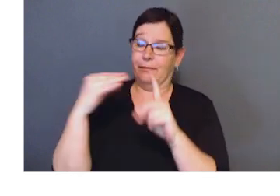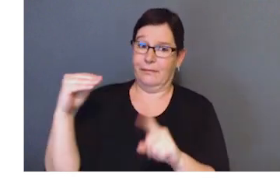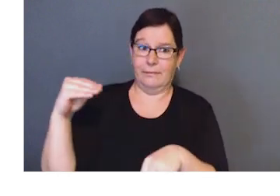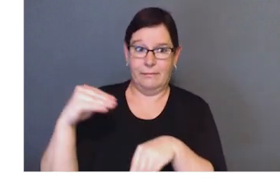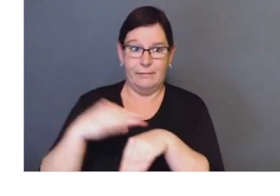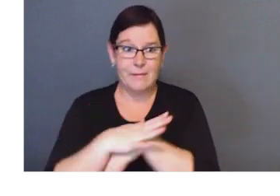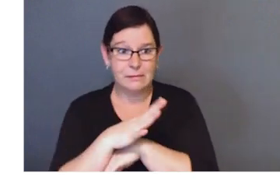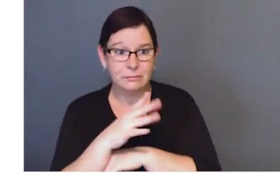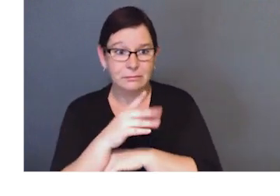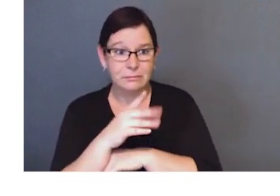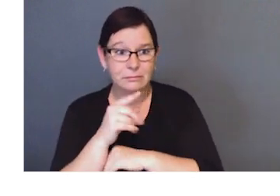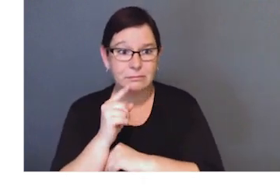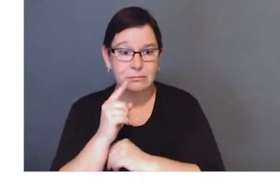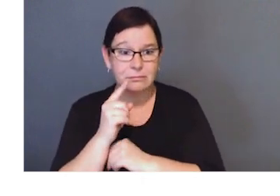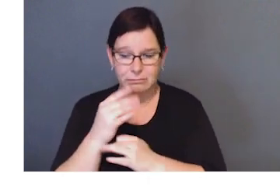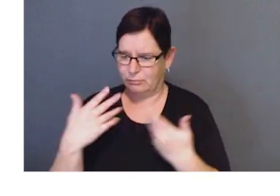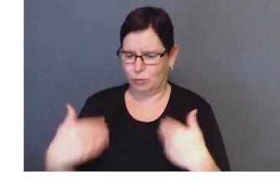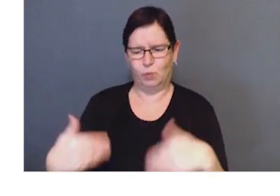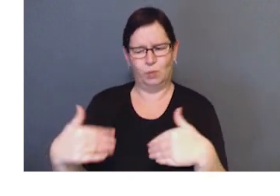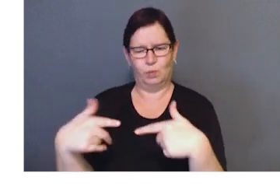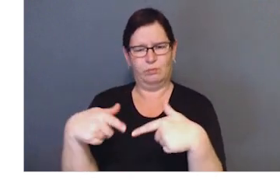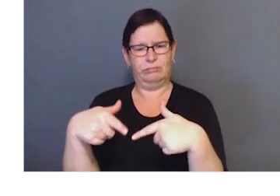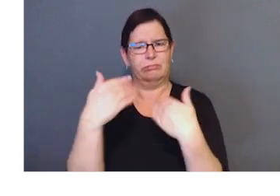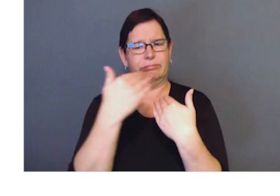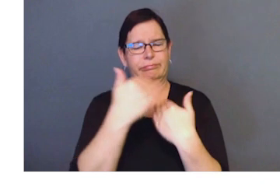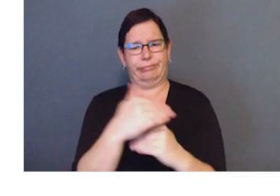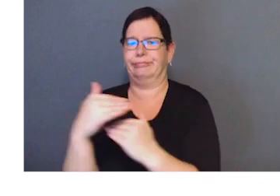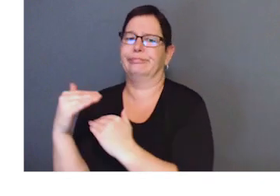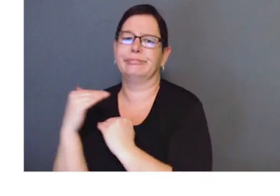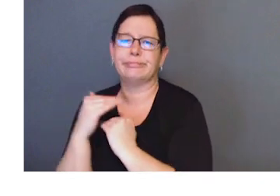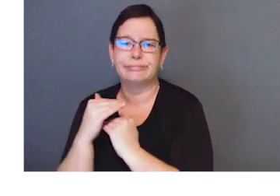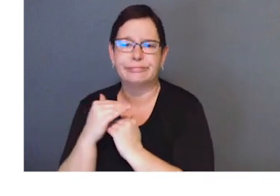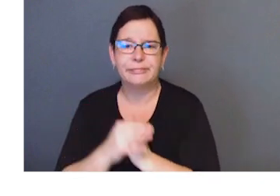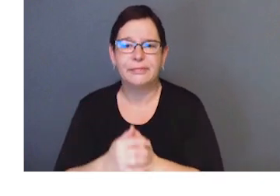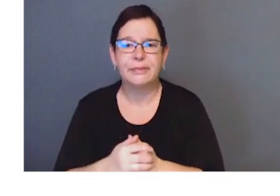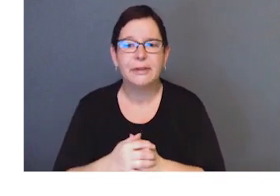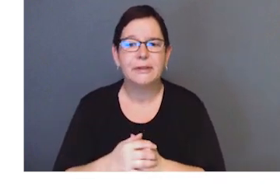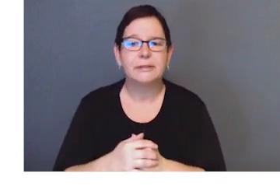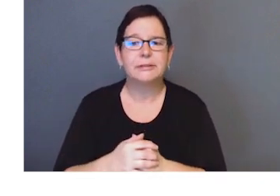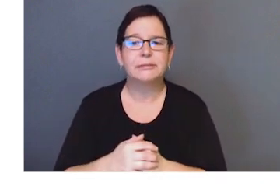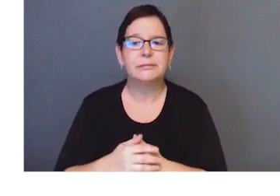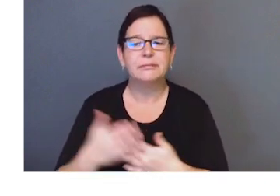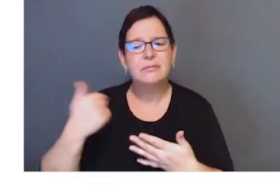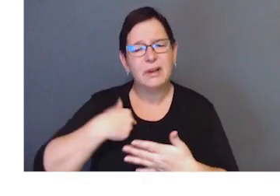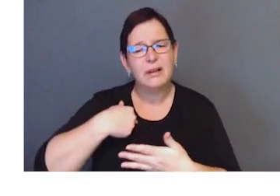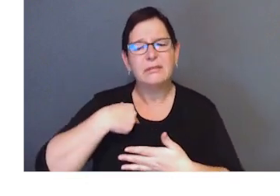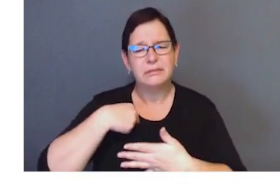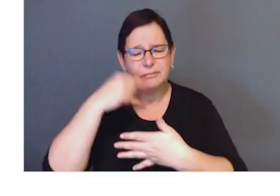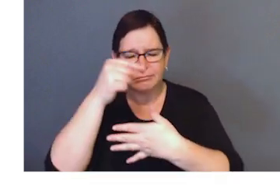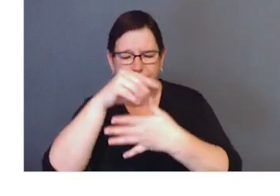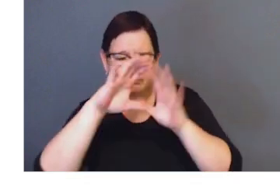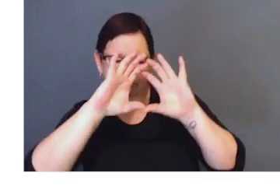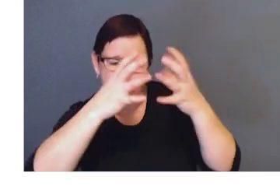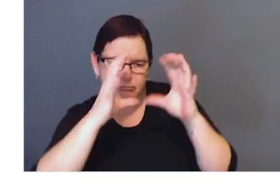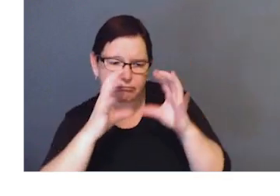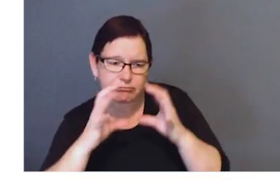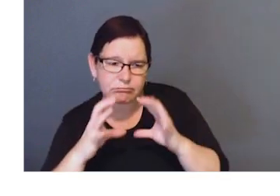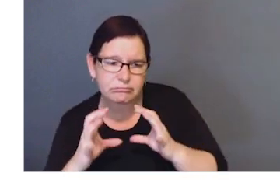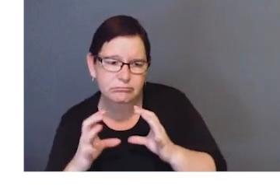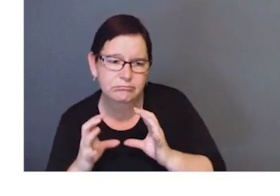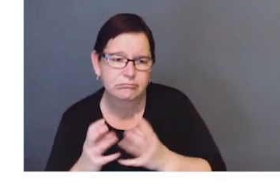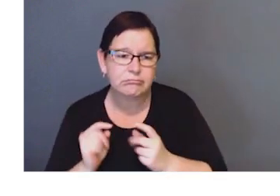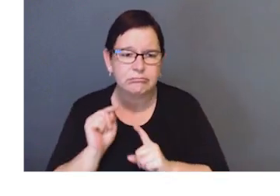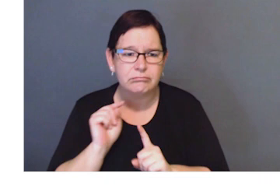cumulative effects of significant limitations category, you must have limitations in 2 or more